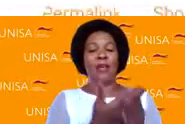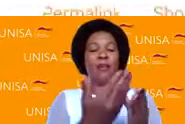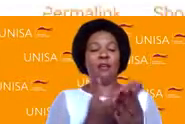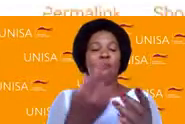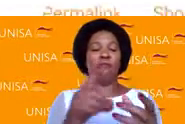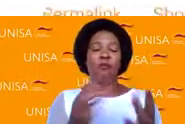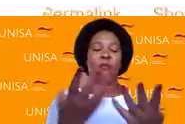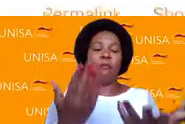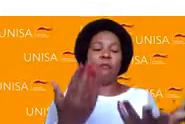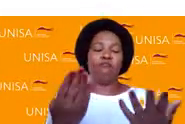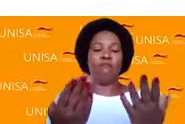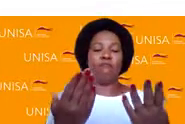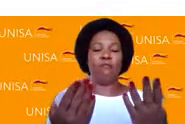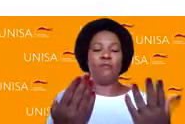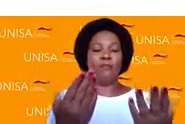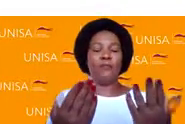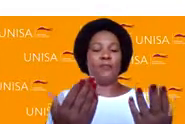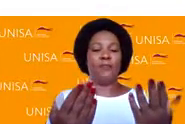a,